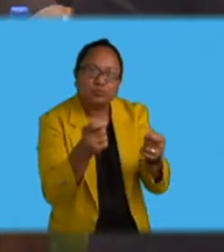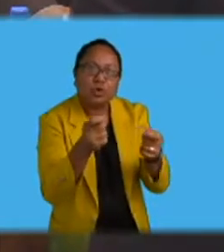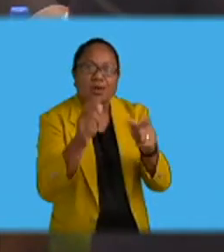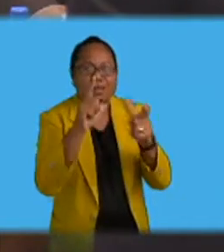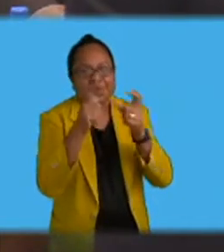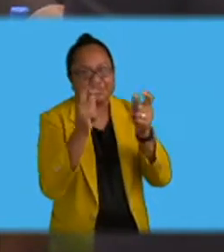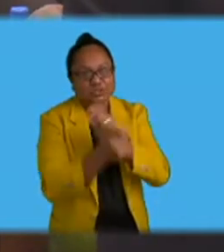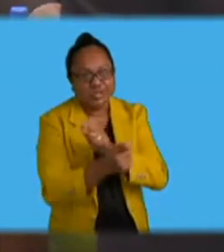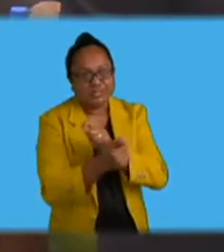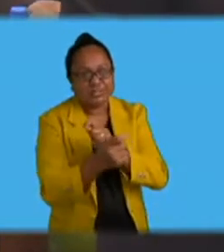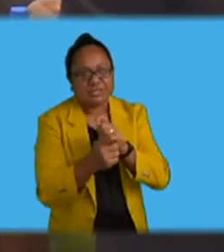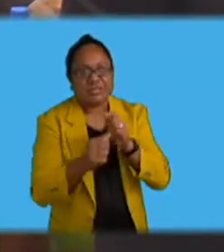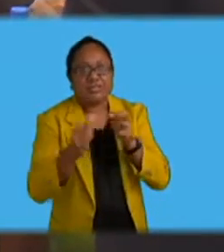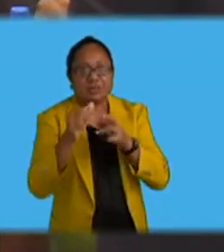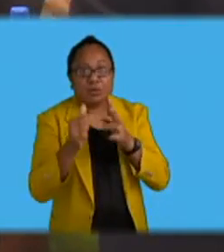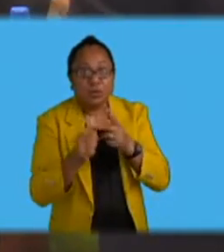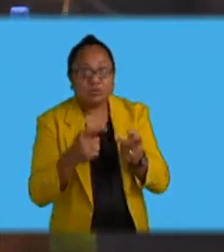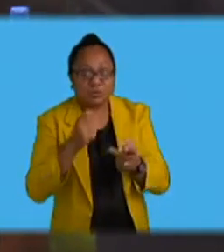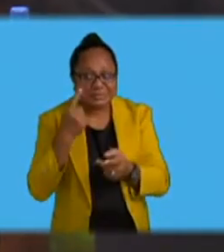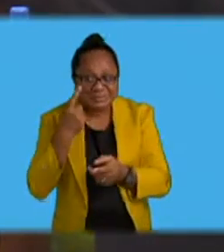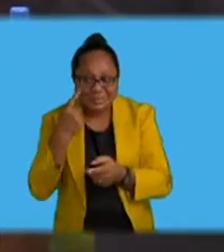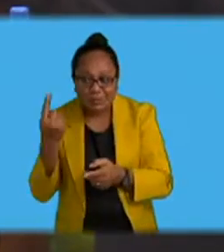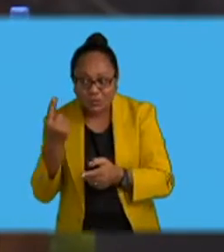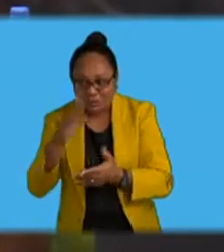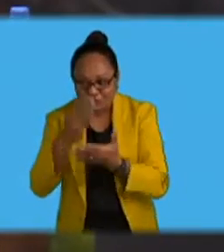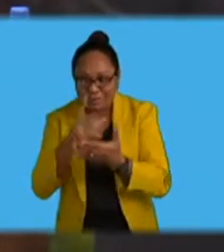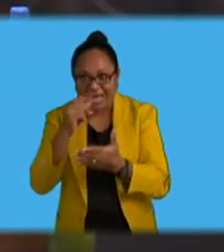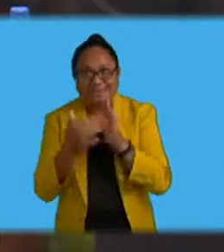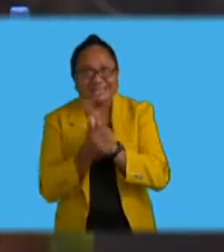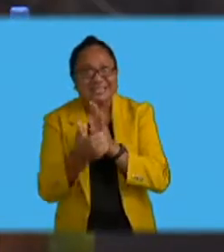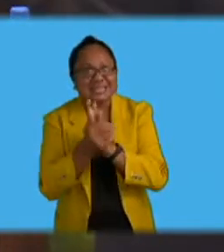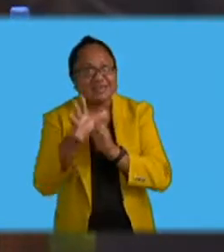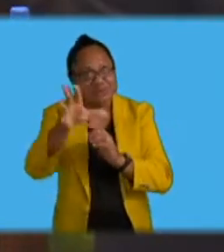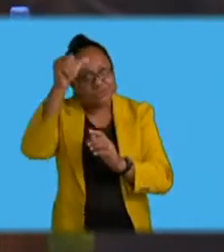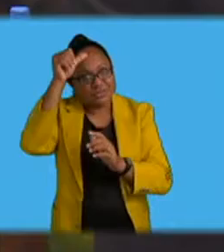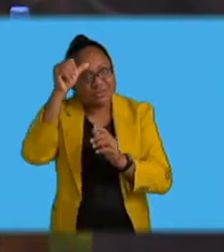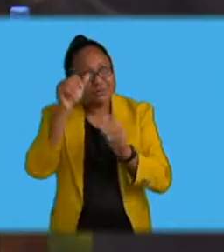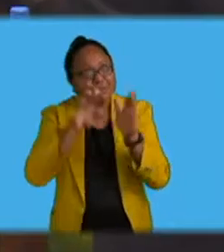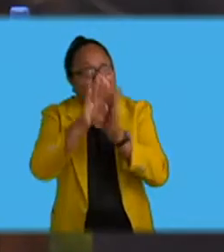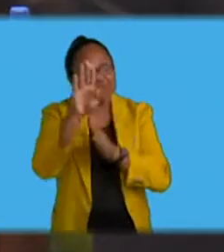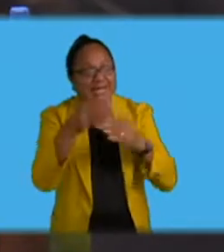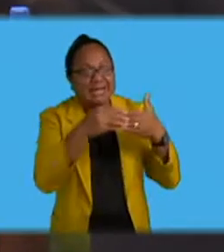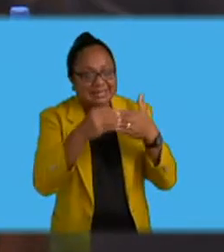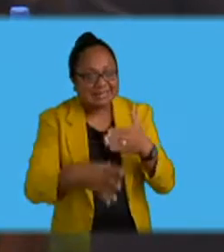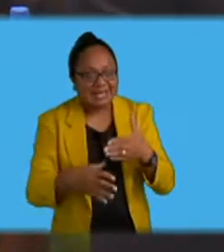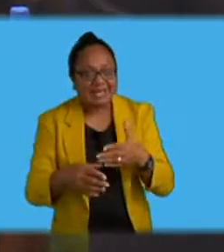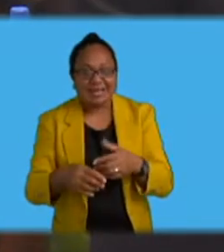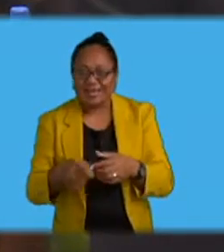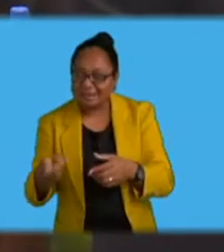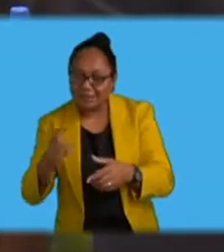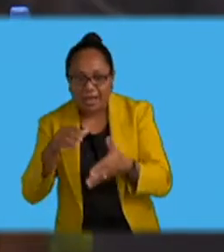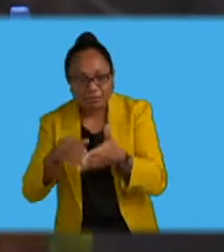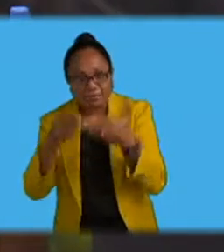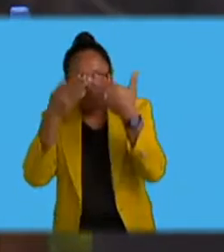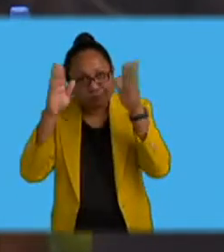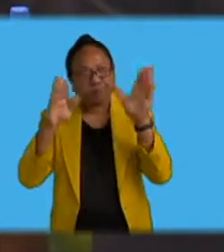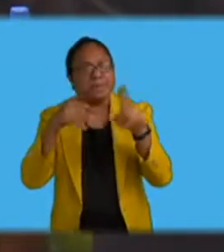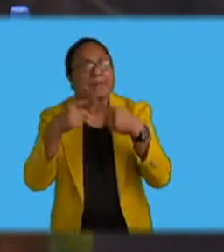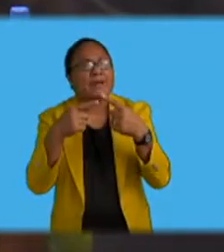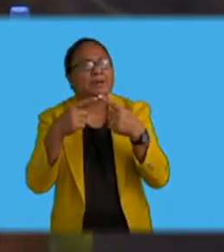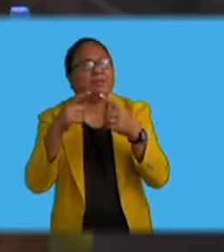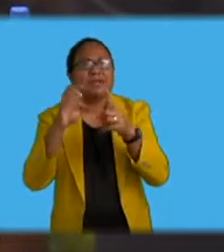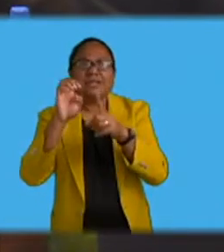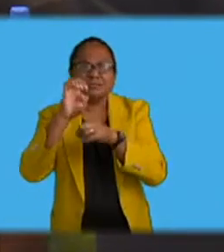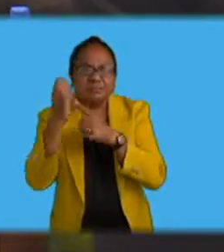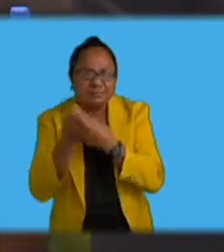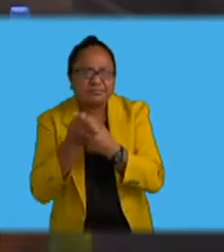realizes potential of students for national and international leadership as knowledge-based agents of change in the field of energy, environment, and other natural